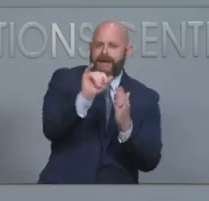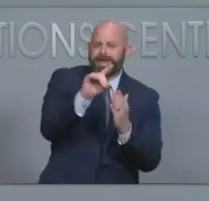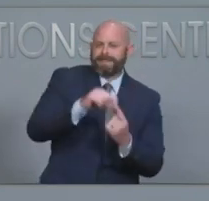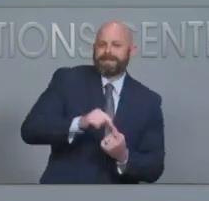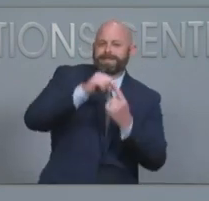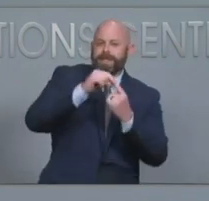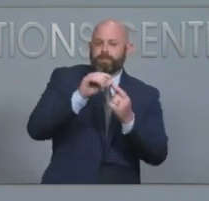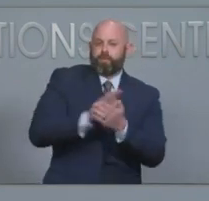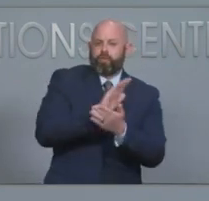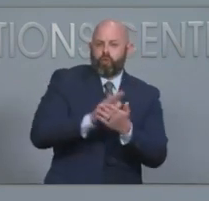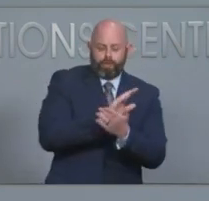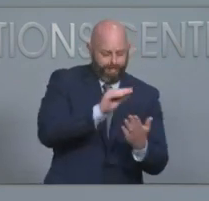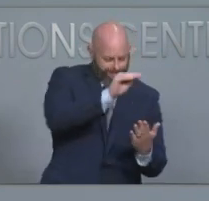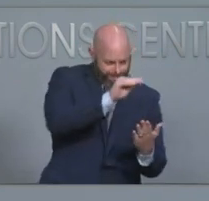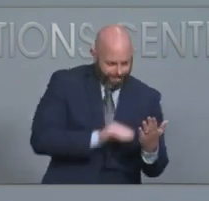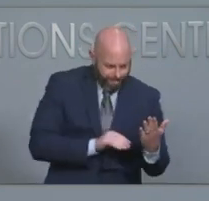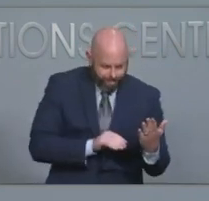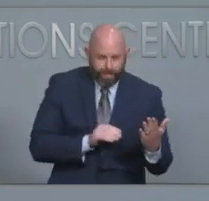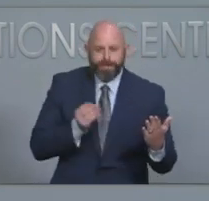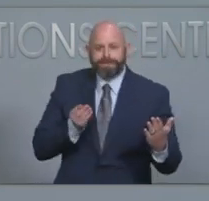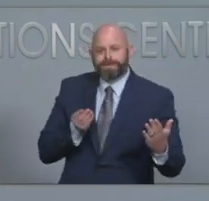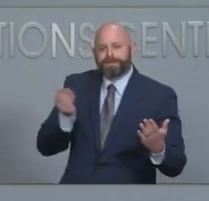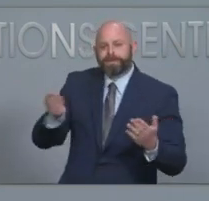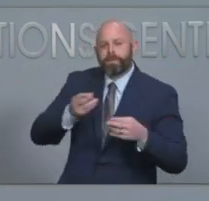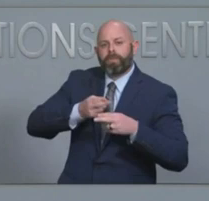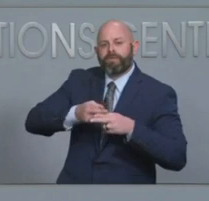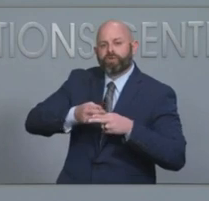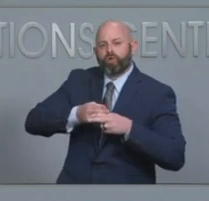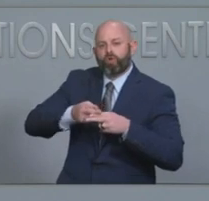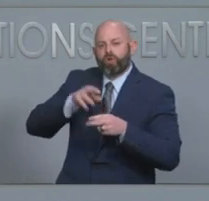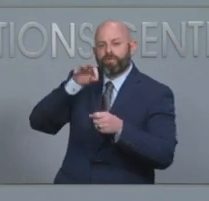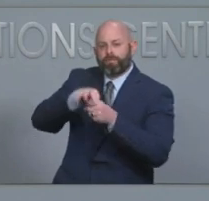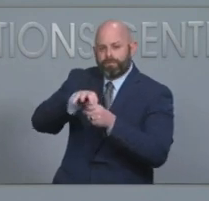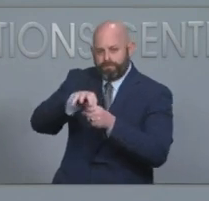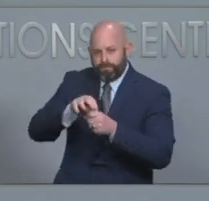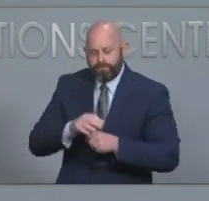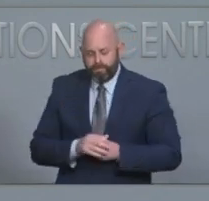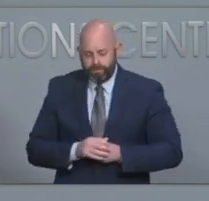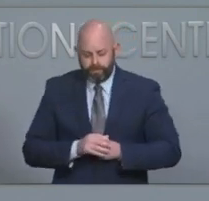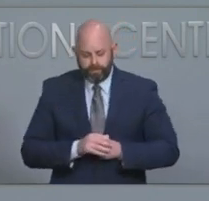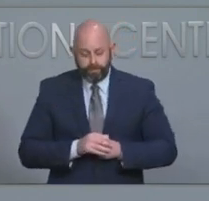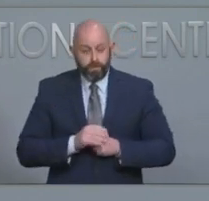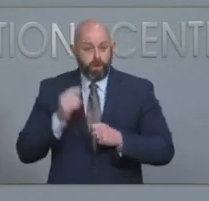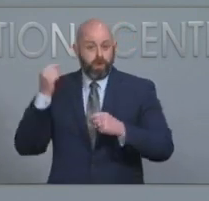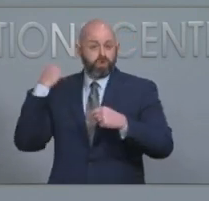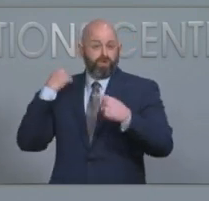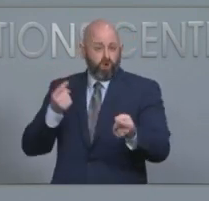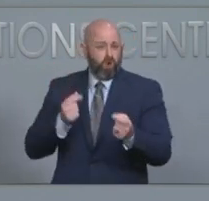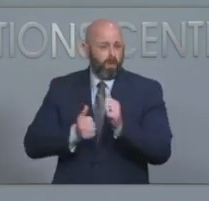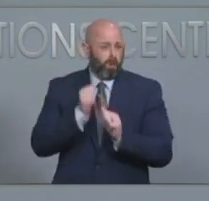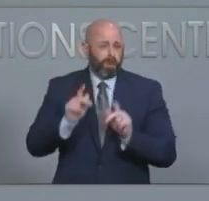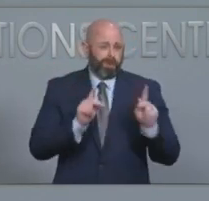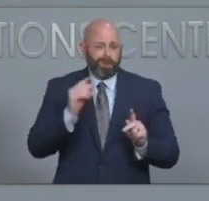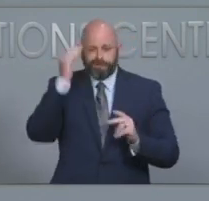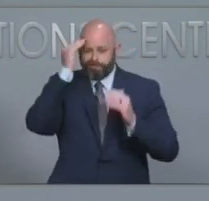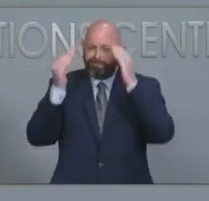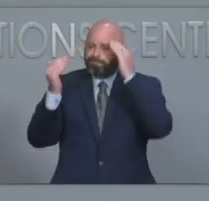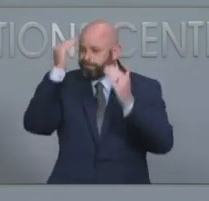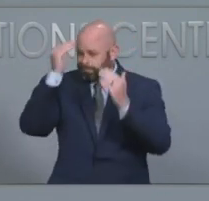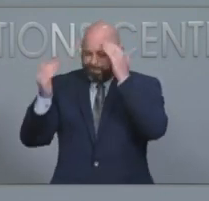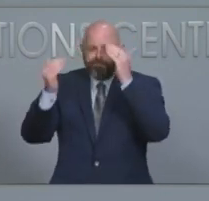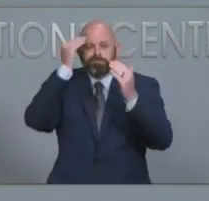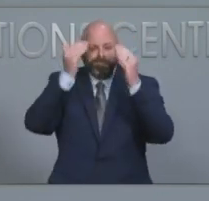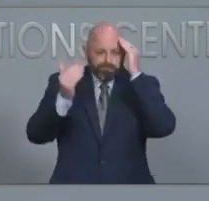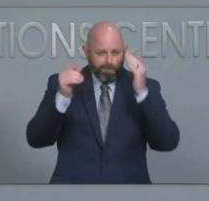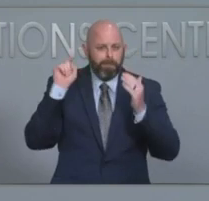and voting a provisional ballot. So far, the vast majority of North Carolina voters have gotten the message